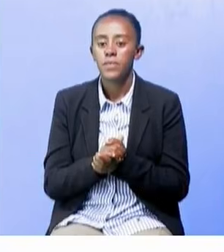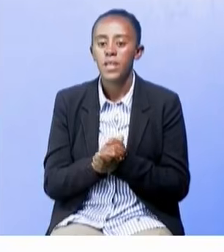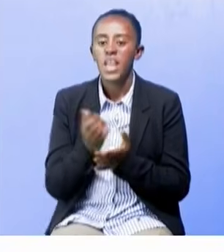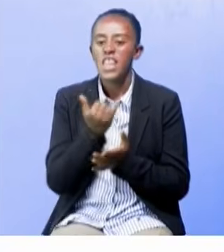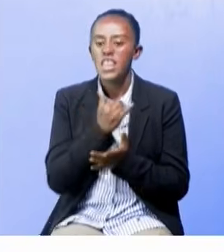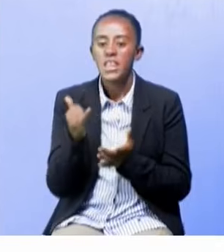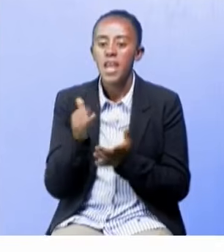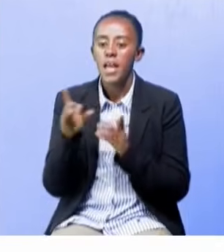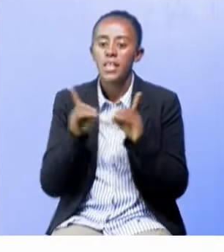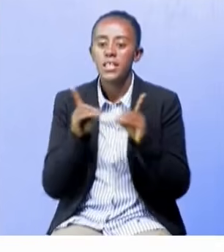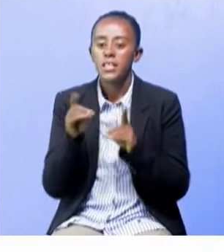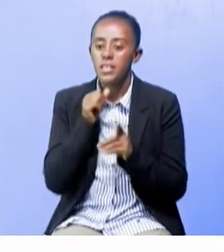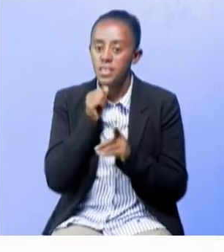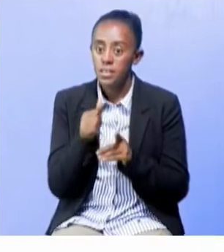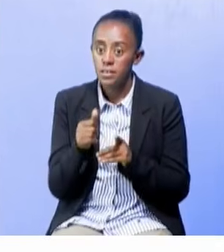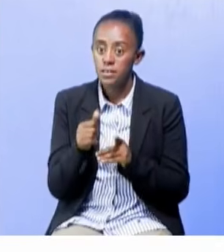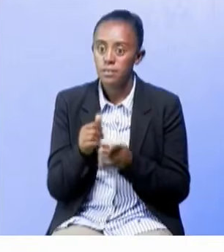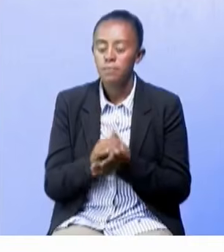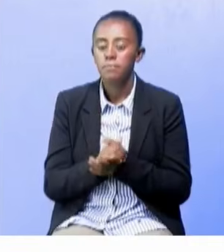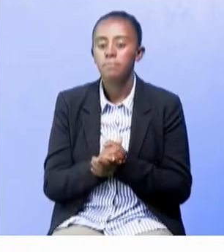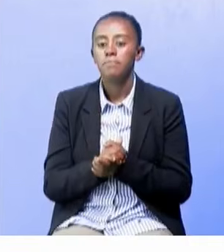didn't